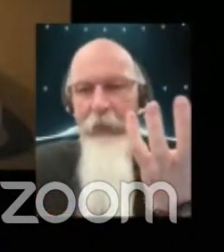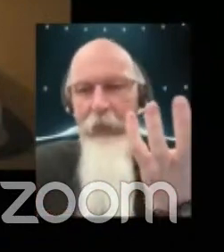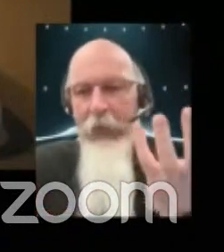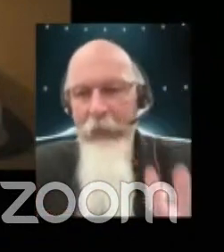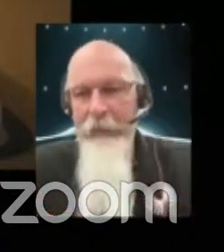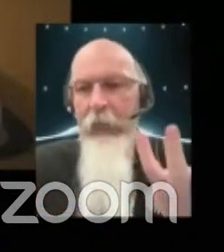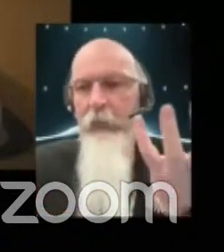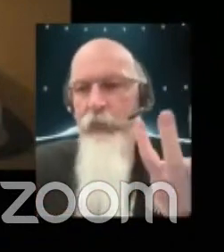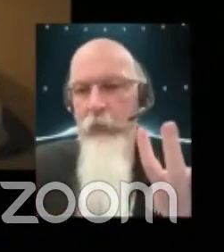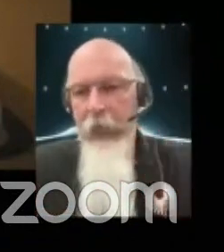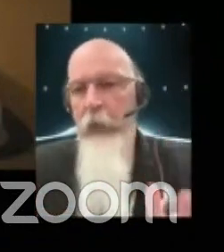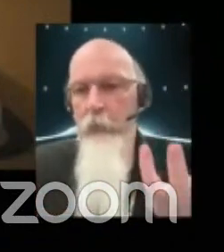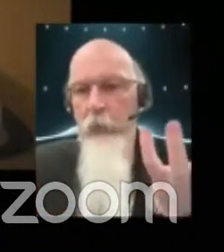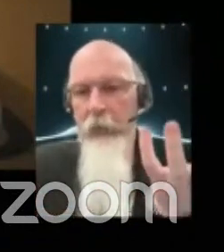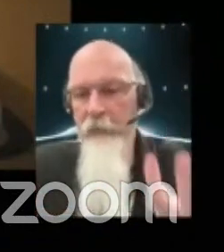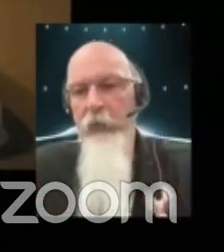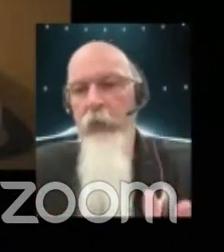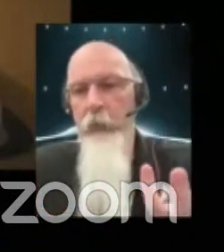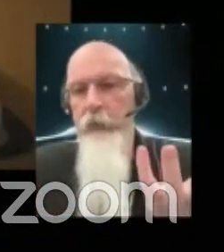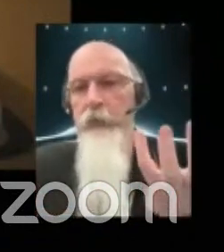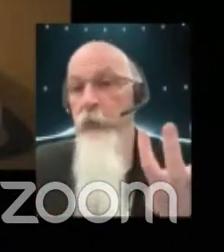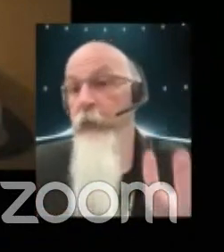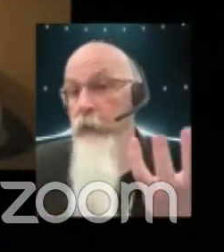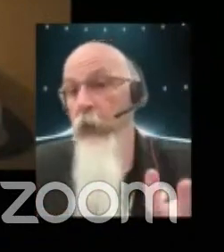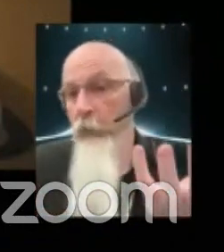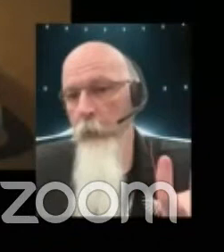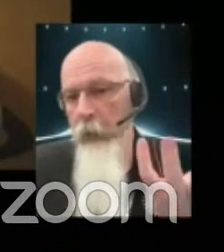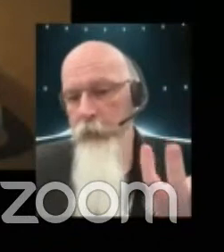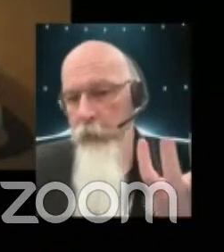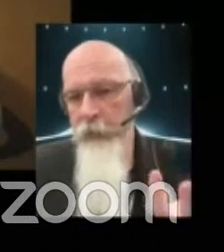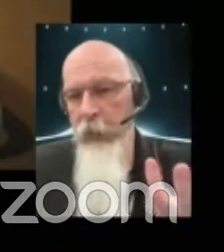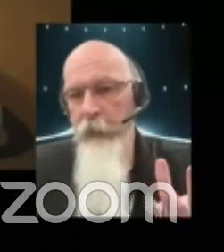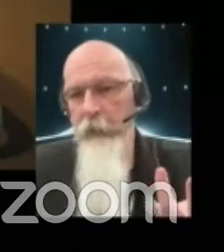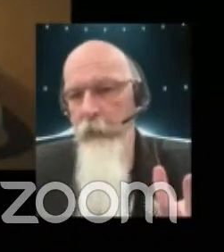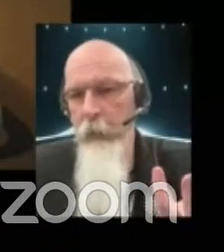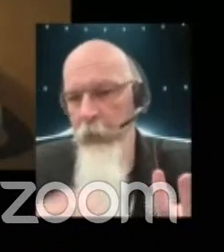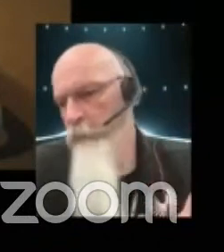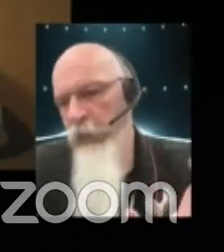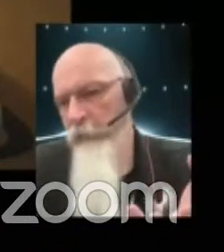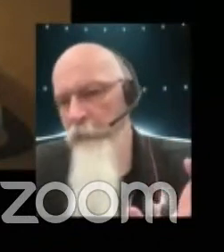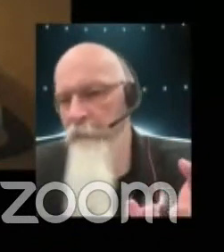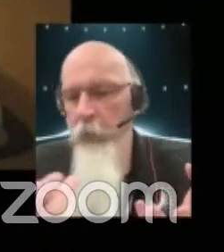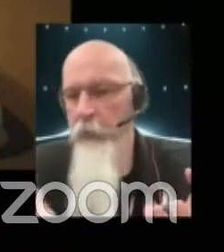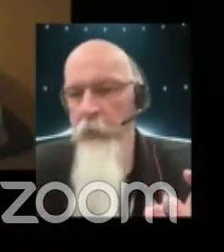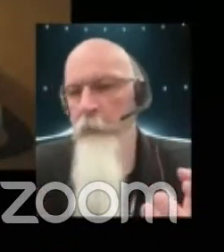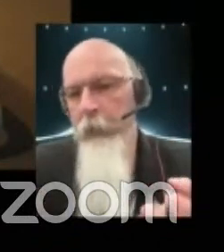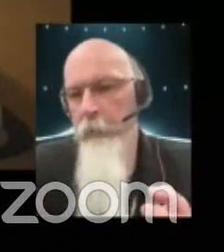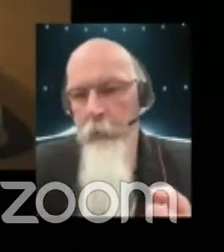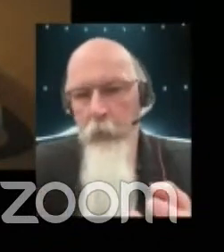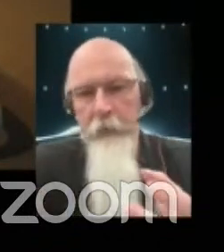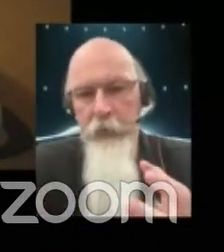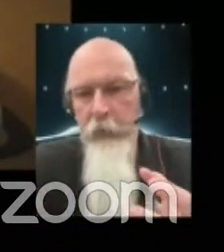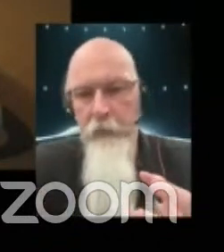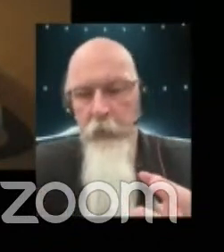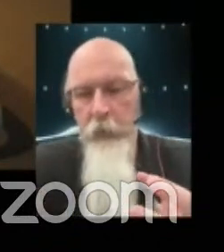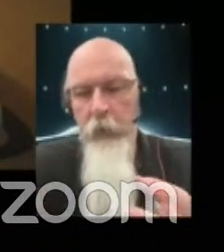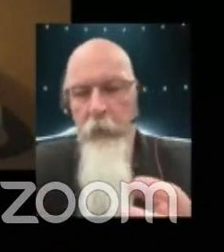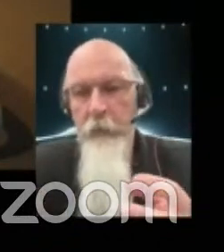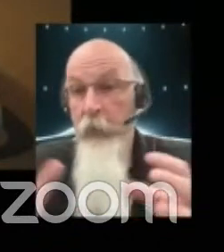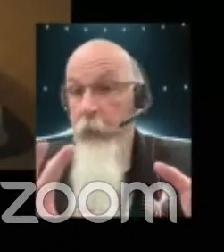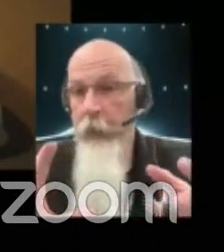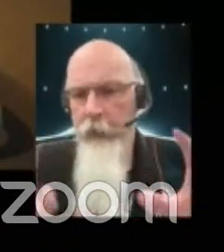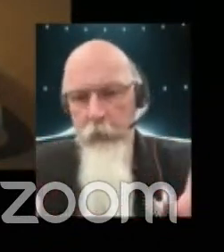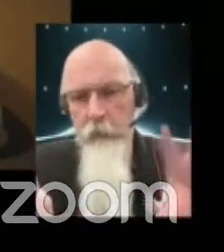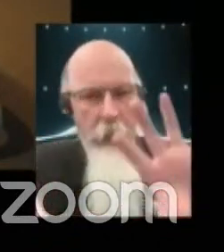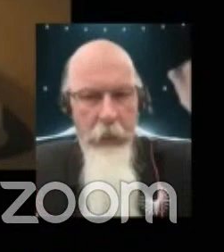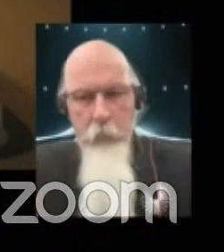handed an intelligent capable environment to the entire population that's connected to the planet and 5.3 billion people give or take a few